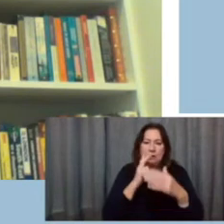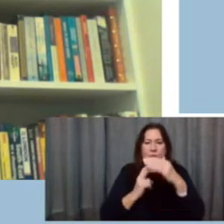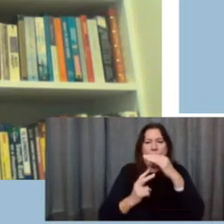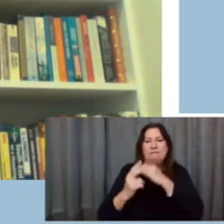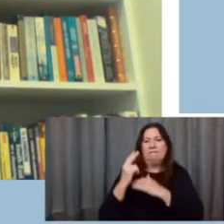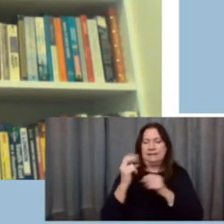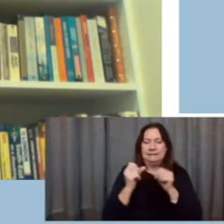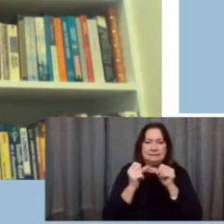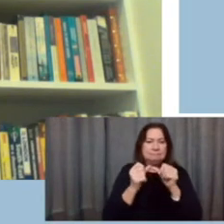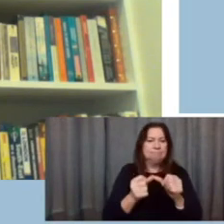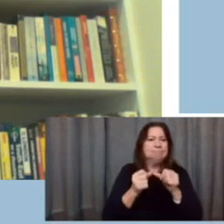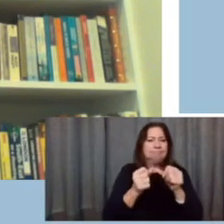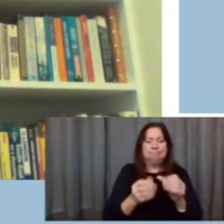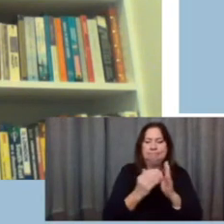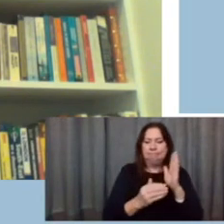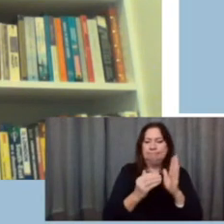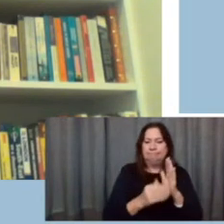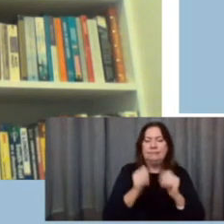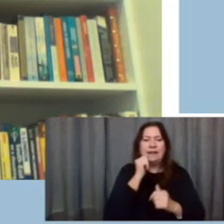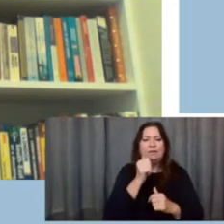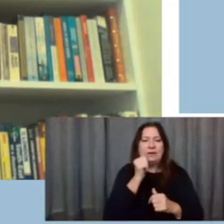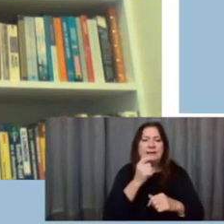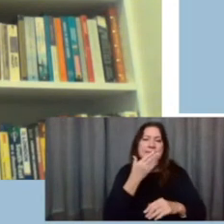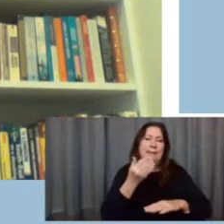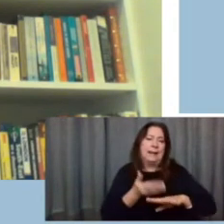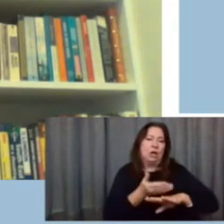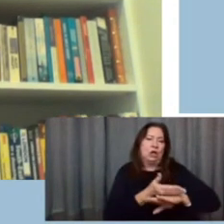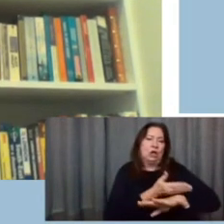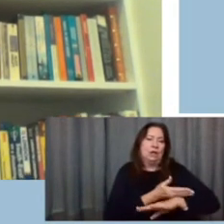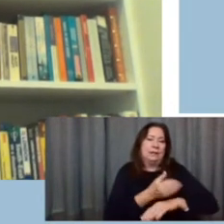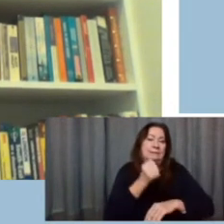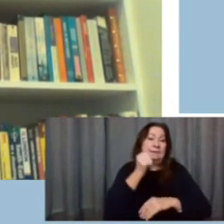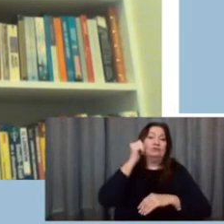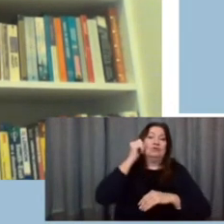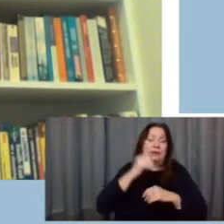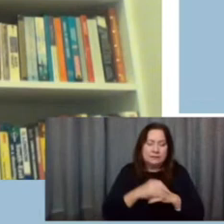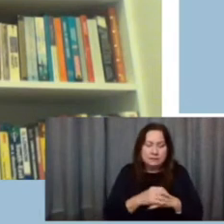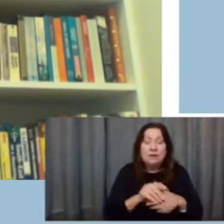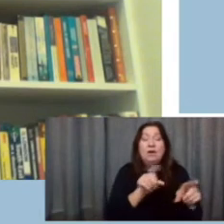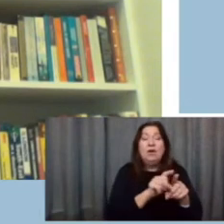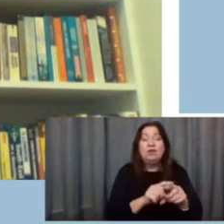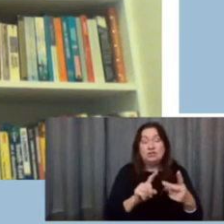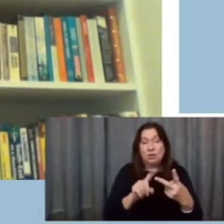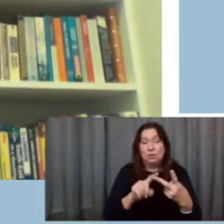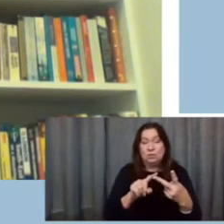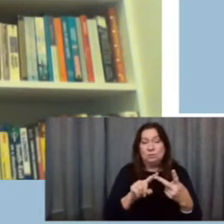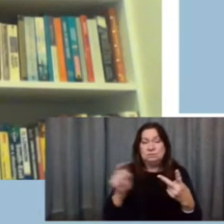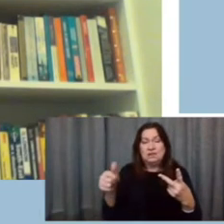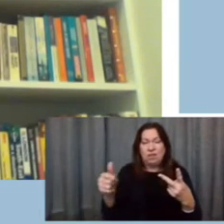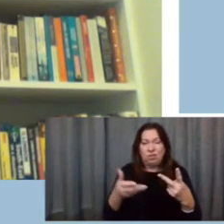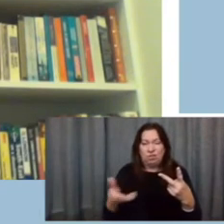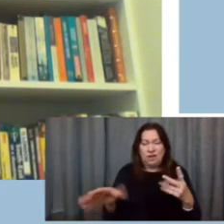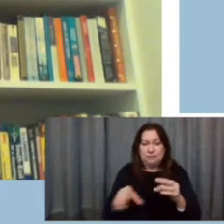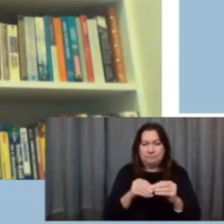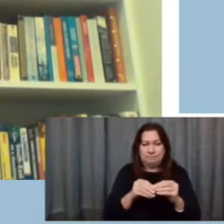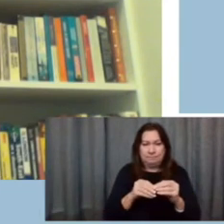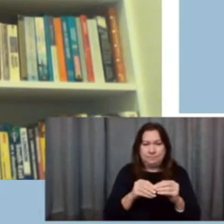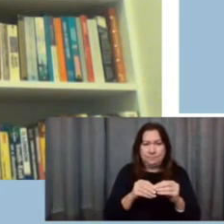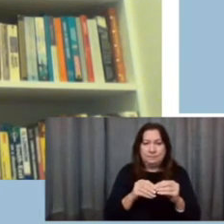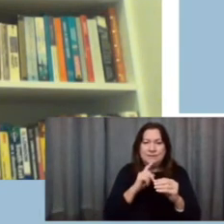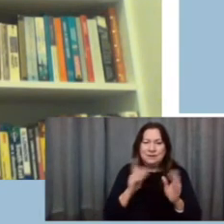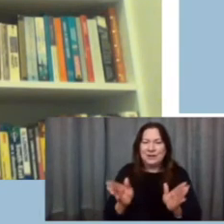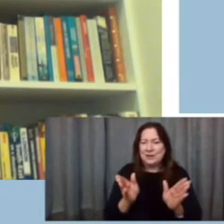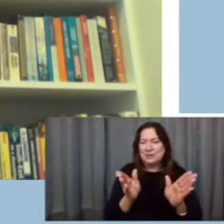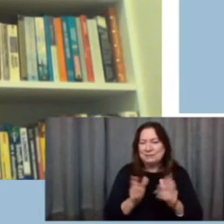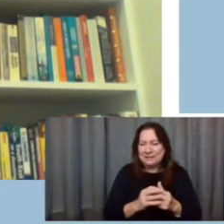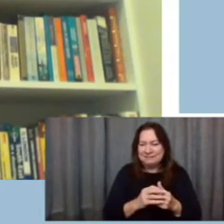constantly, so that each day is better than the last. And then one other thing I will say, just as a note of encouragement, I